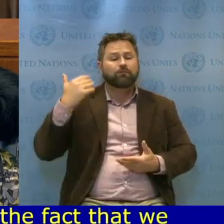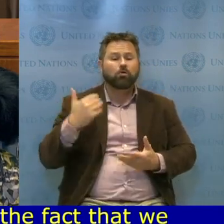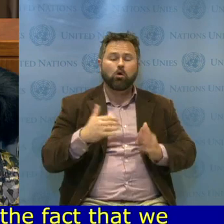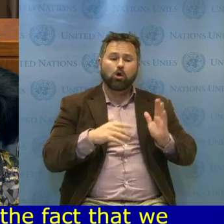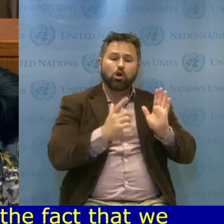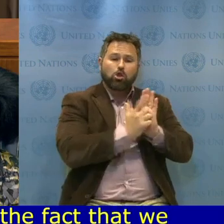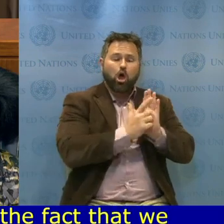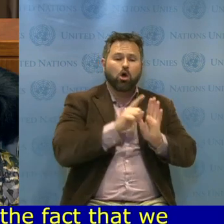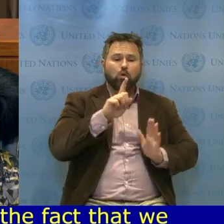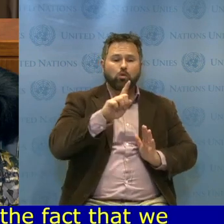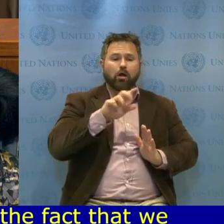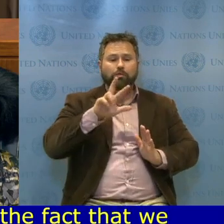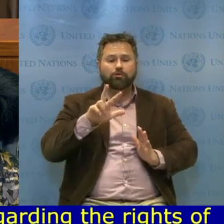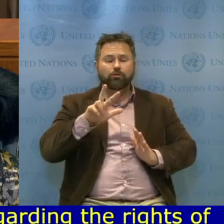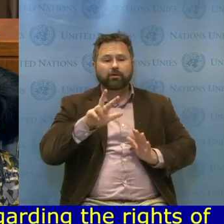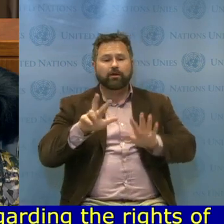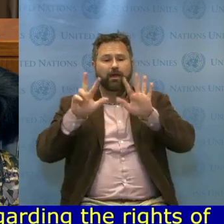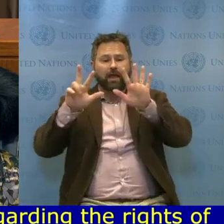civil code,